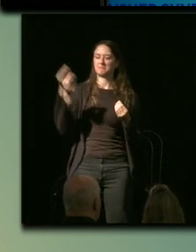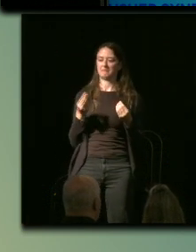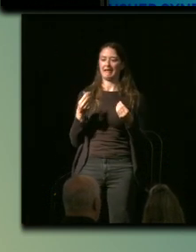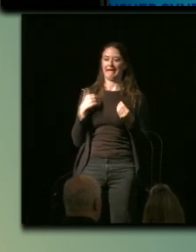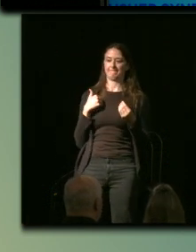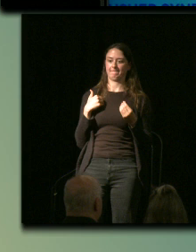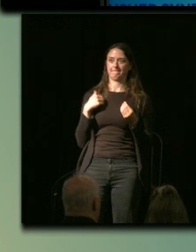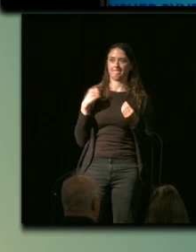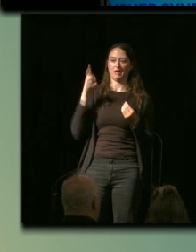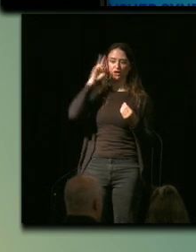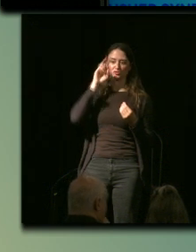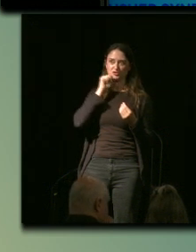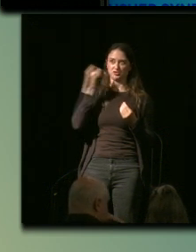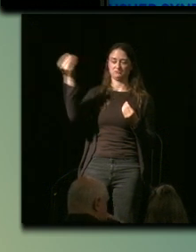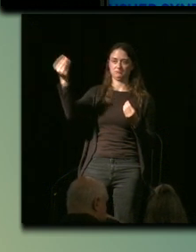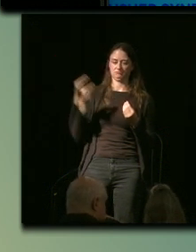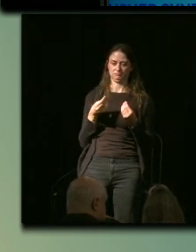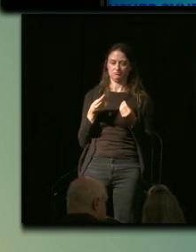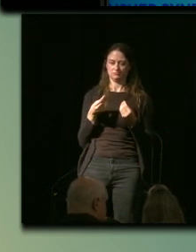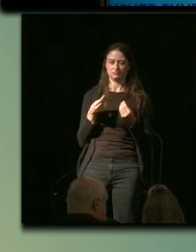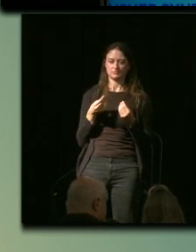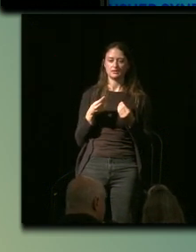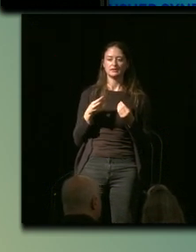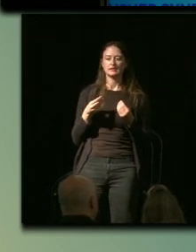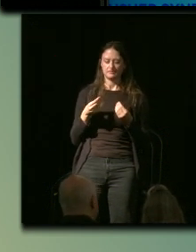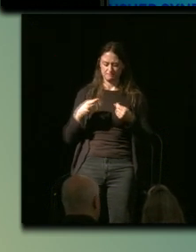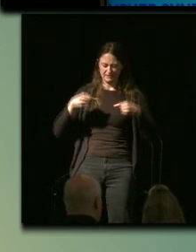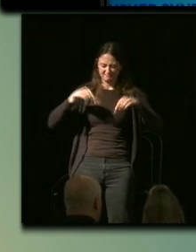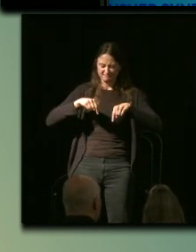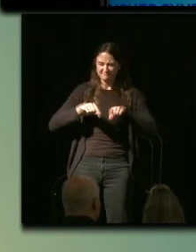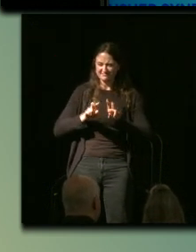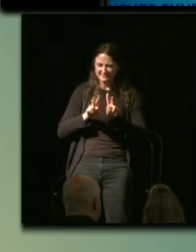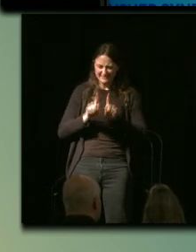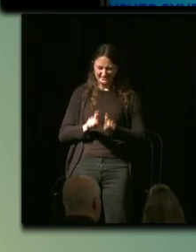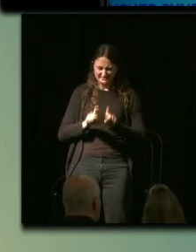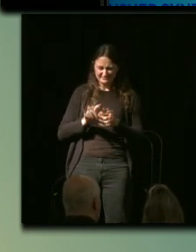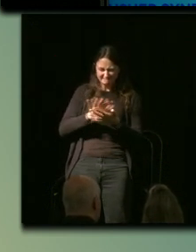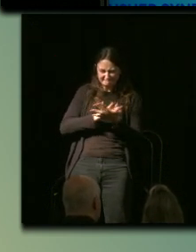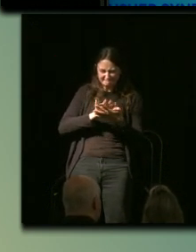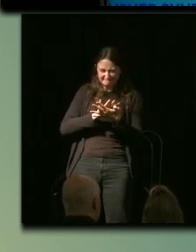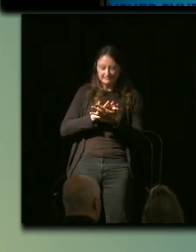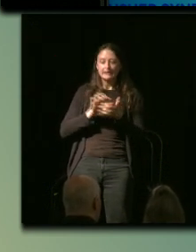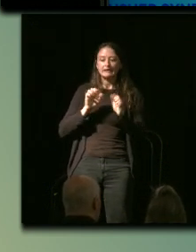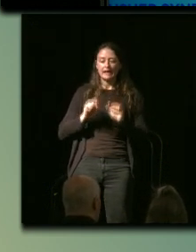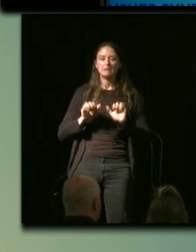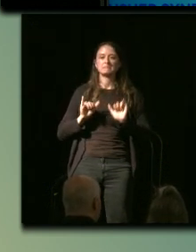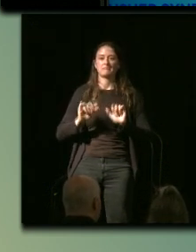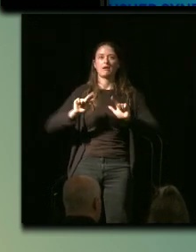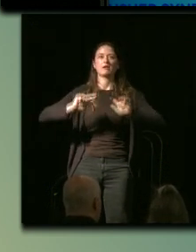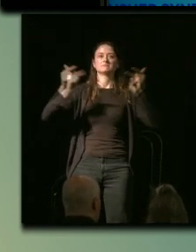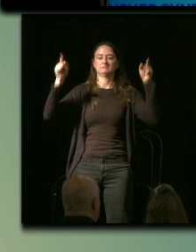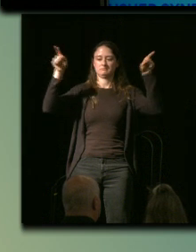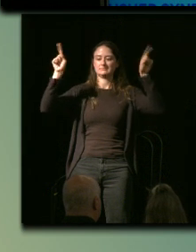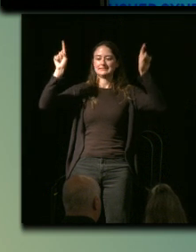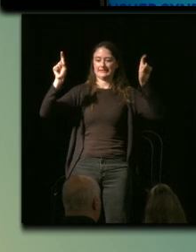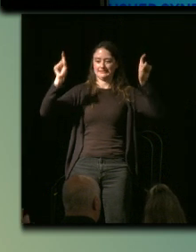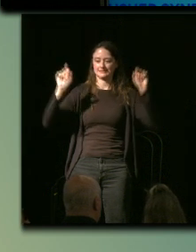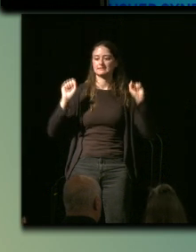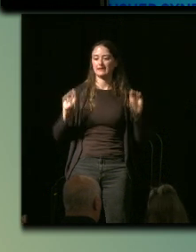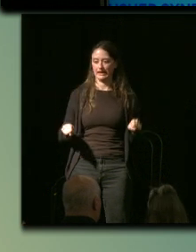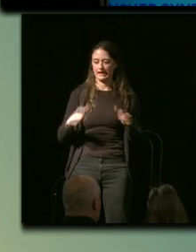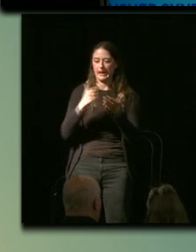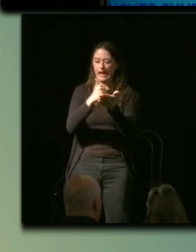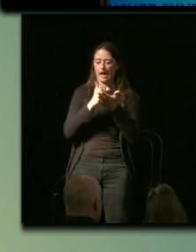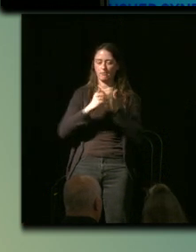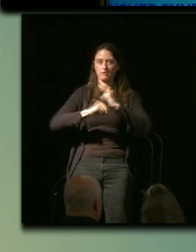This is what we need to see, that one parent has one of the misspellings and the other parent has the other one. This tells us that the person